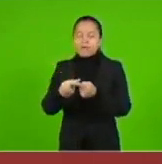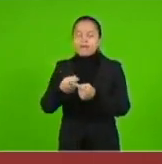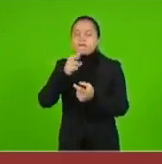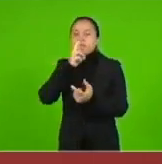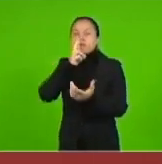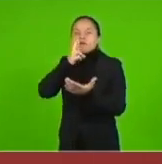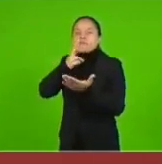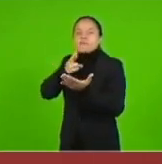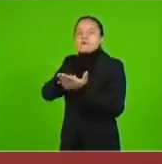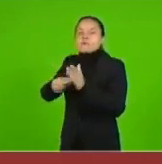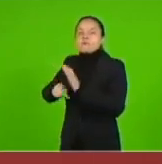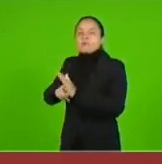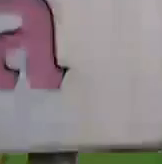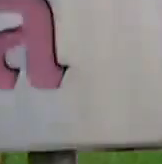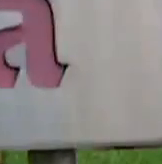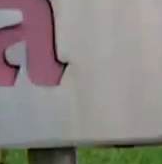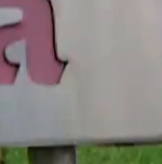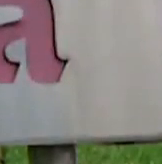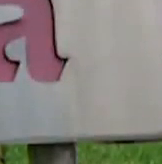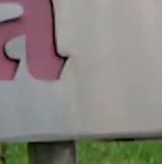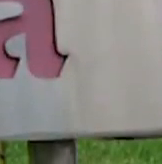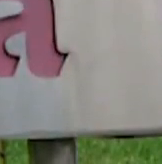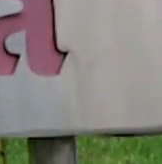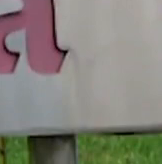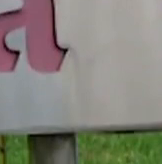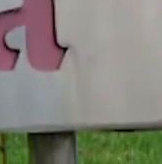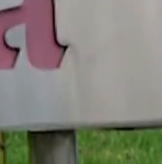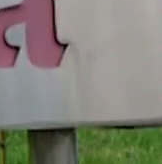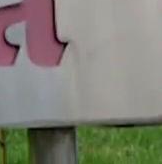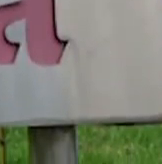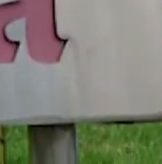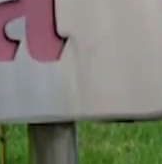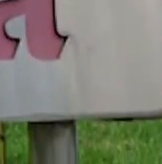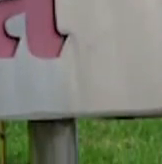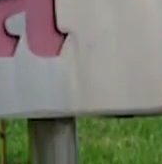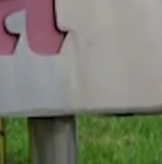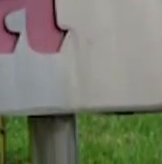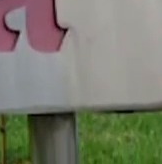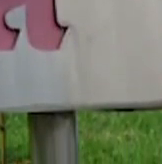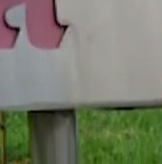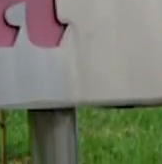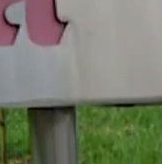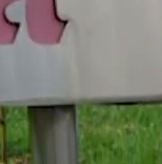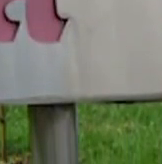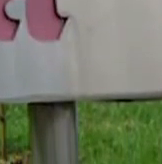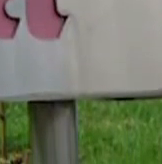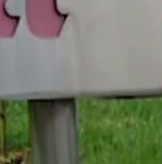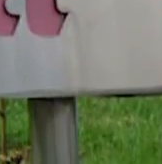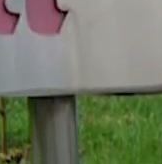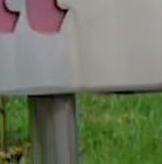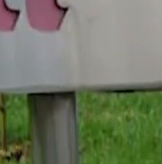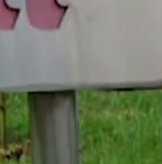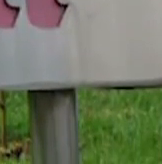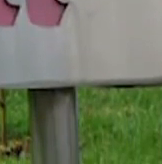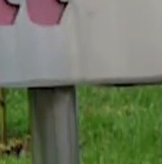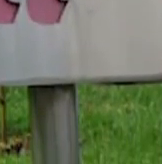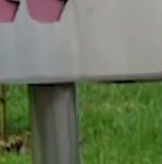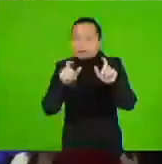prophetic project of God throughout the centuries, and live a moment a specific moment in the